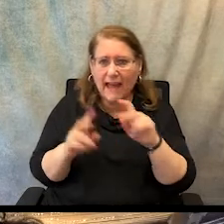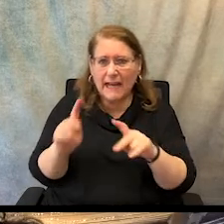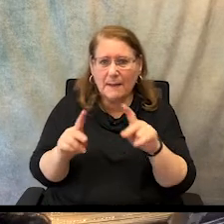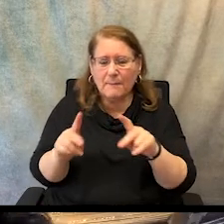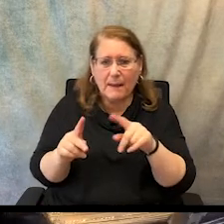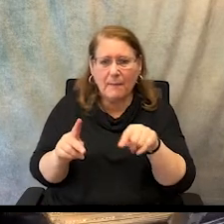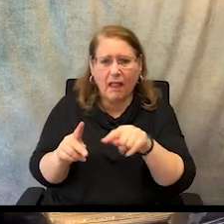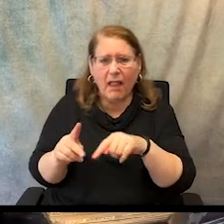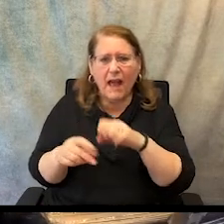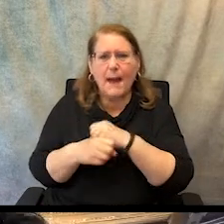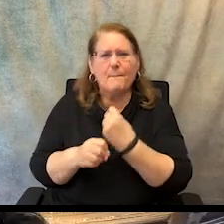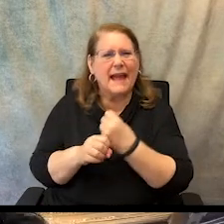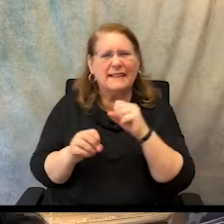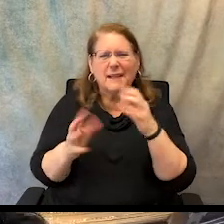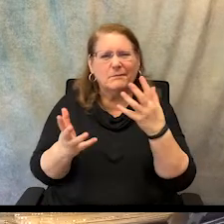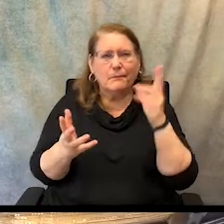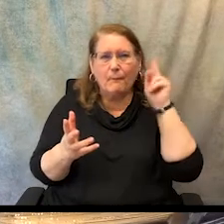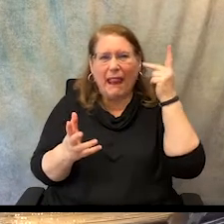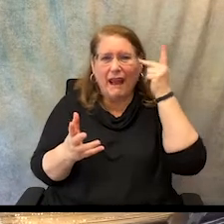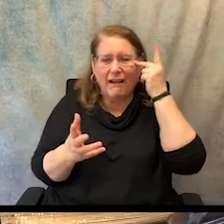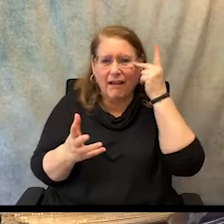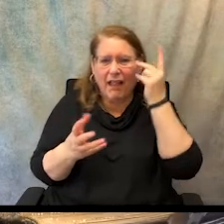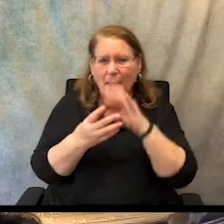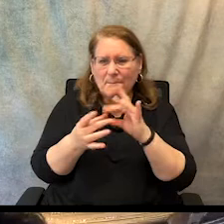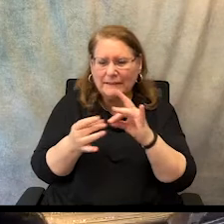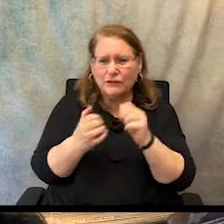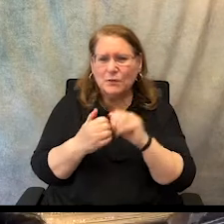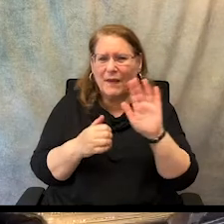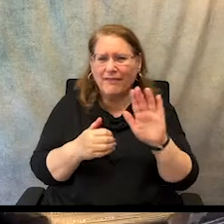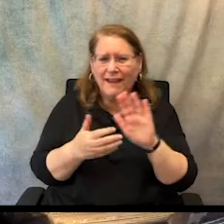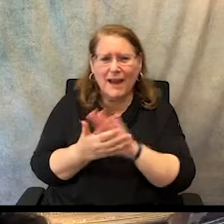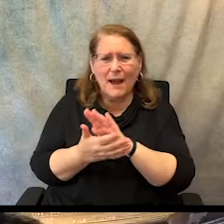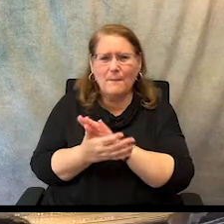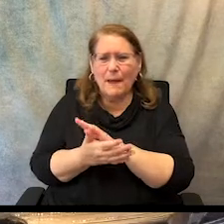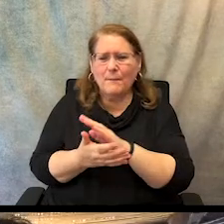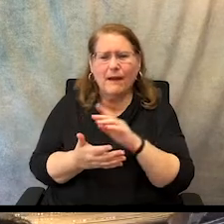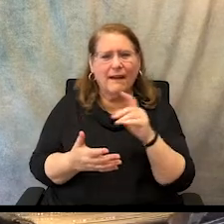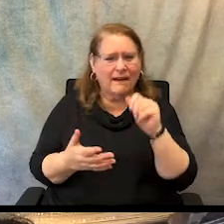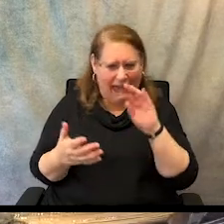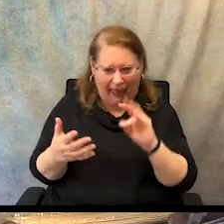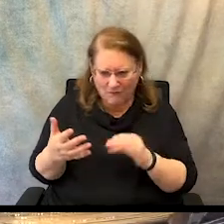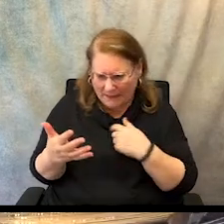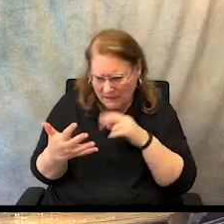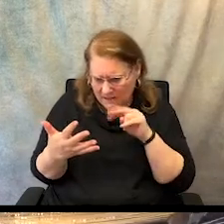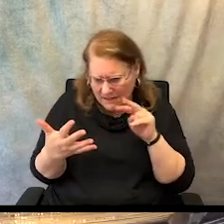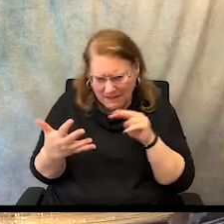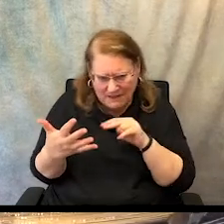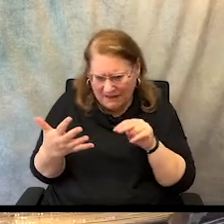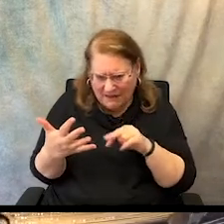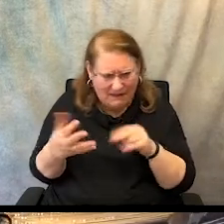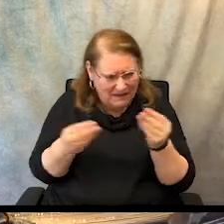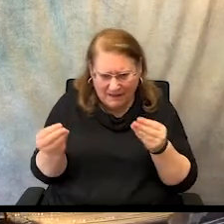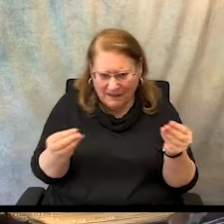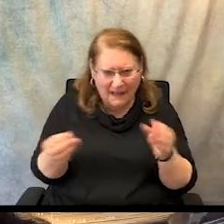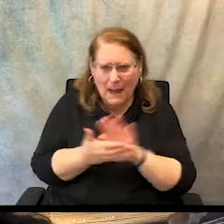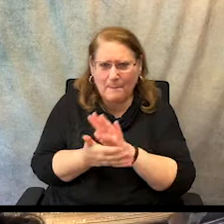people made some political message in this paper. He was analphabet, he couldn't read, and bringing all the time